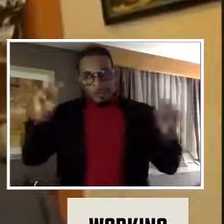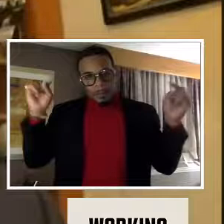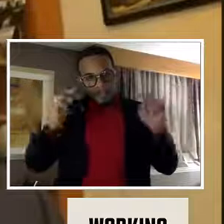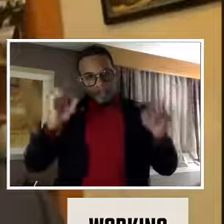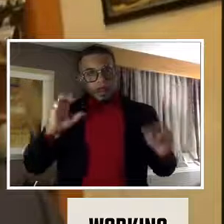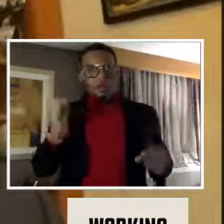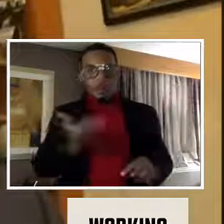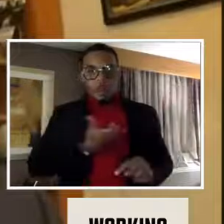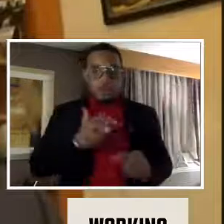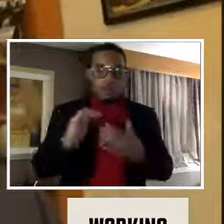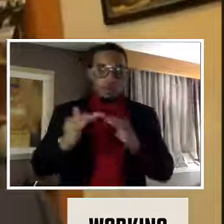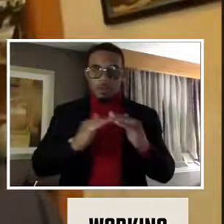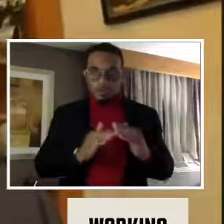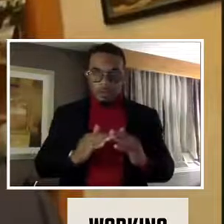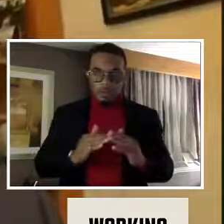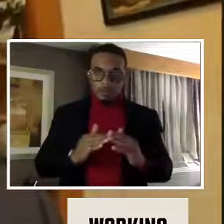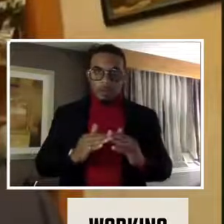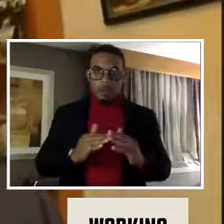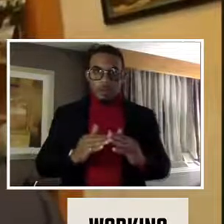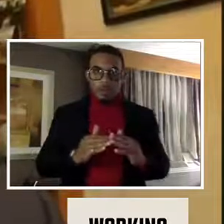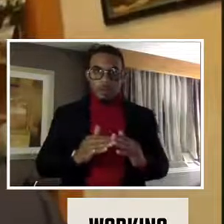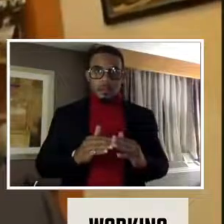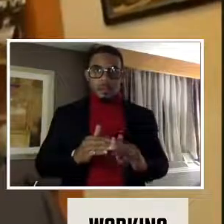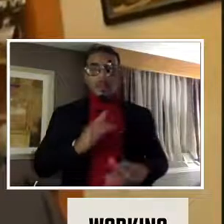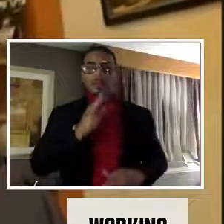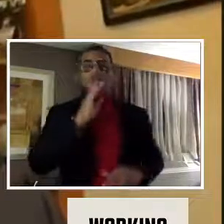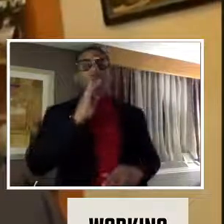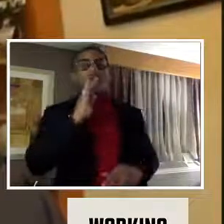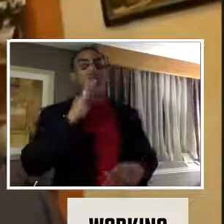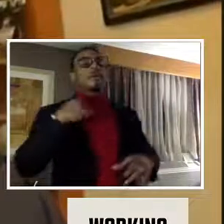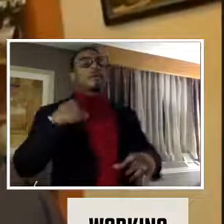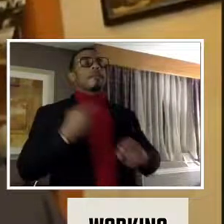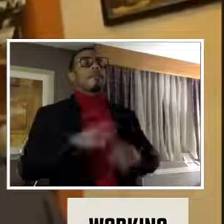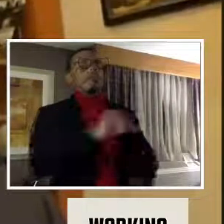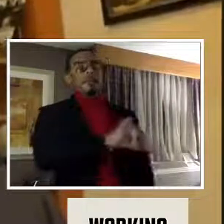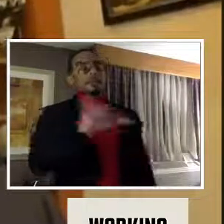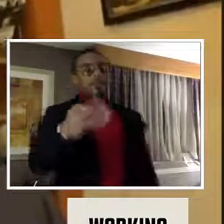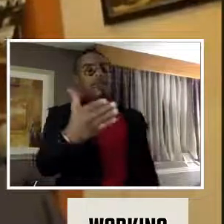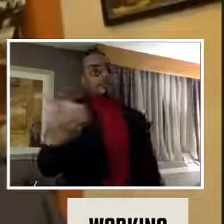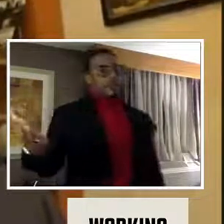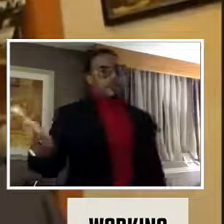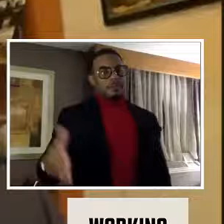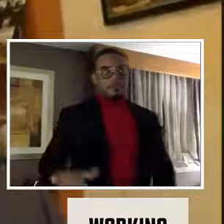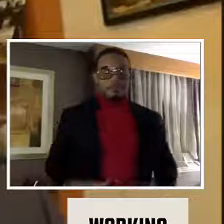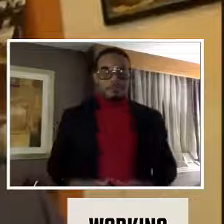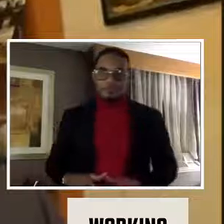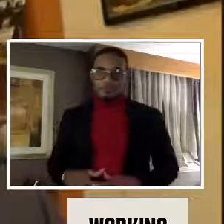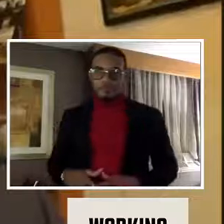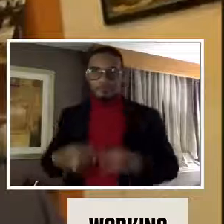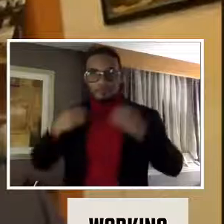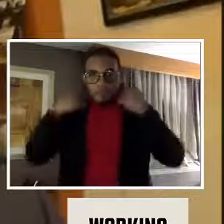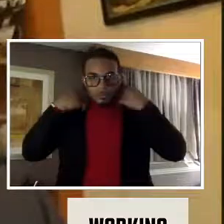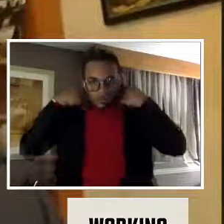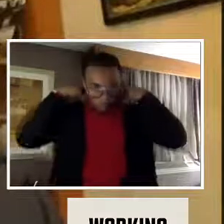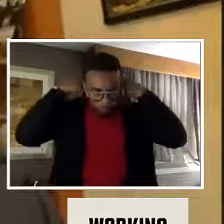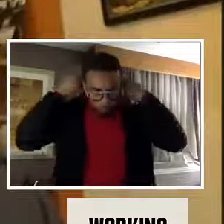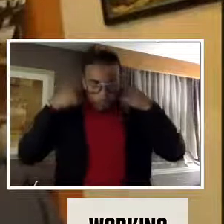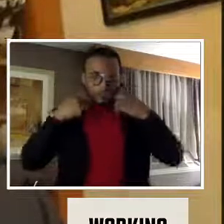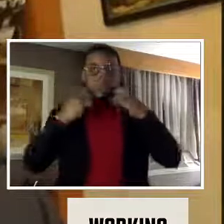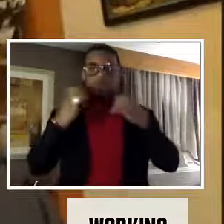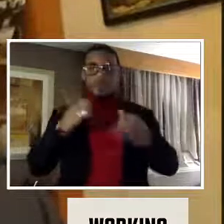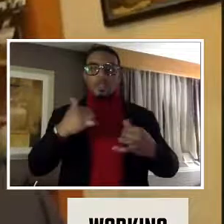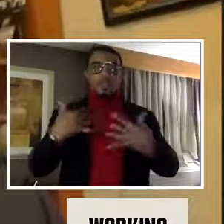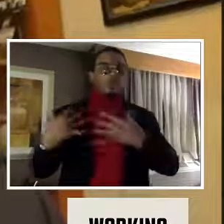pain of our communities. Merecemos un sistema migratorio que respeta a los inmigrantes. We need